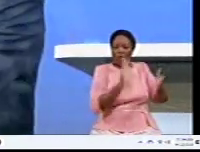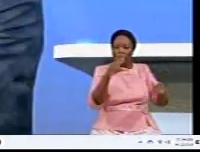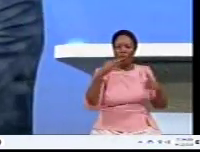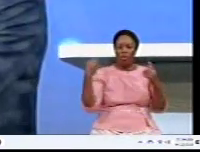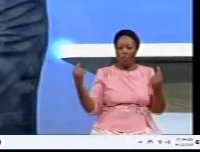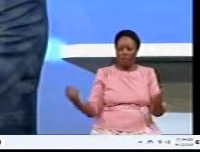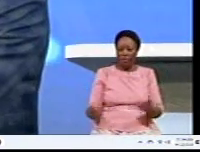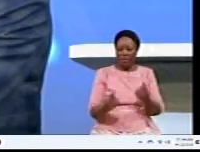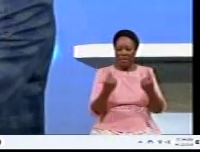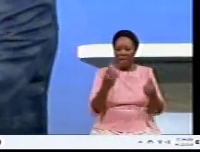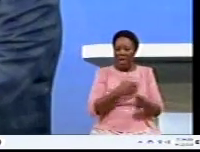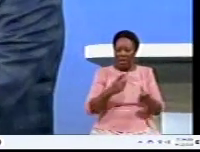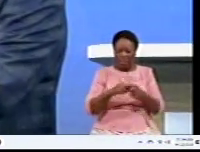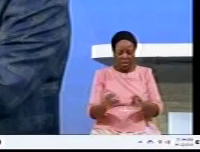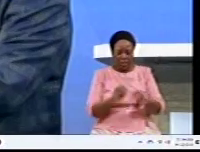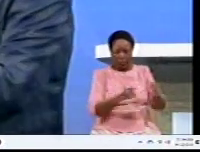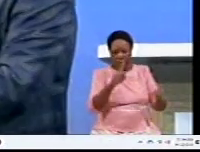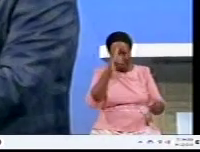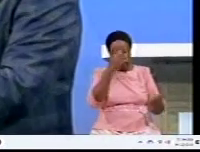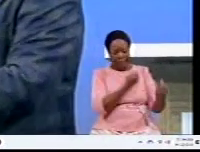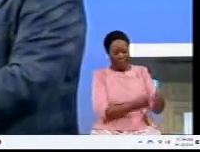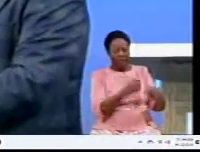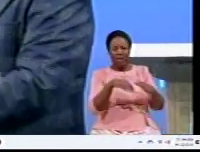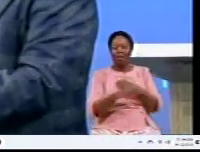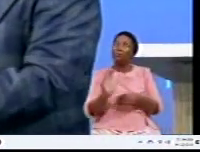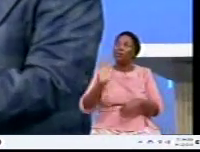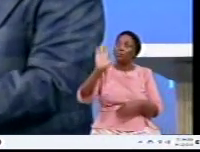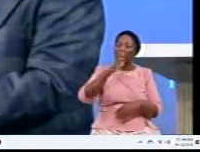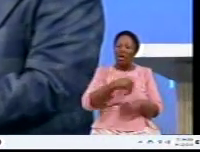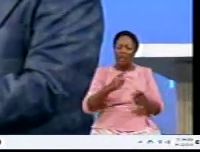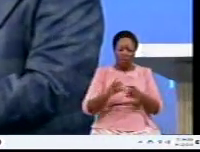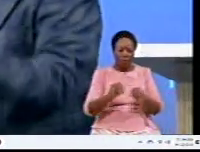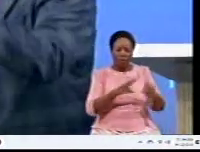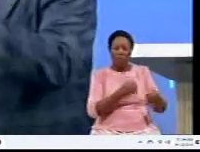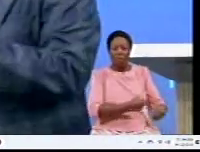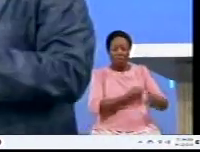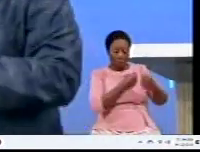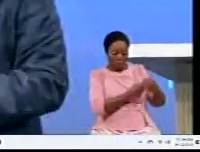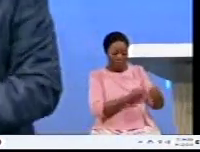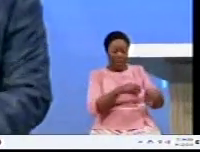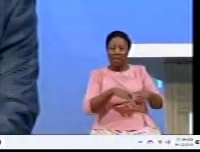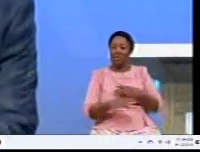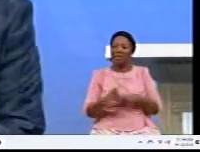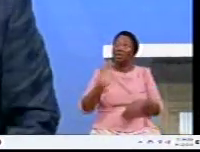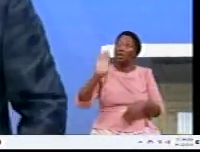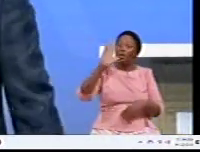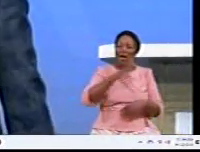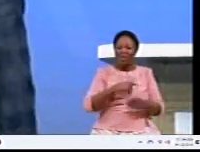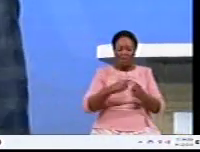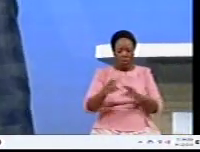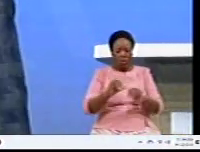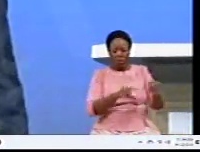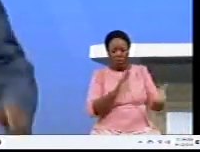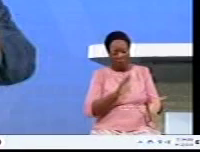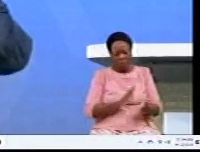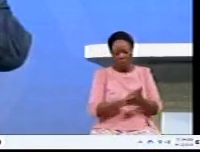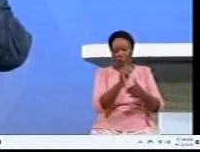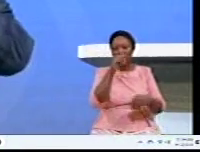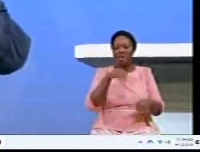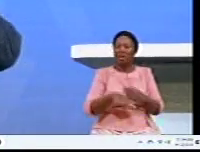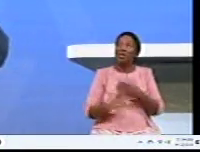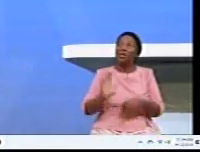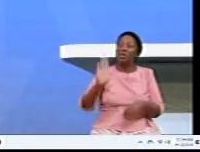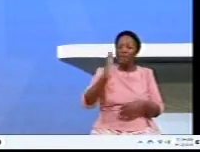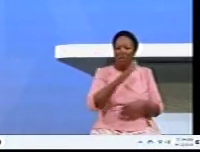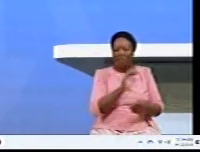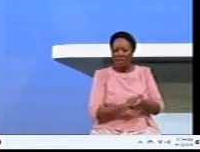And you put your faith in him, and you put your confidence in him, and you put your trust in him, that